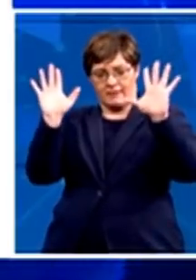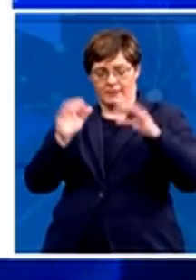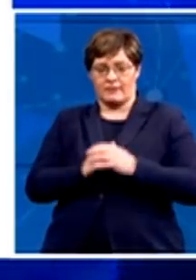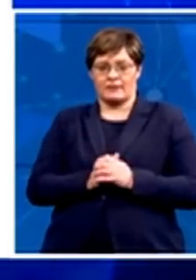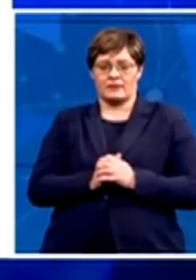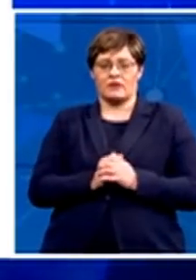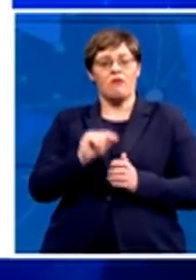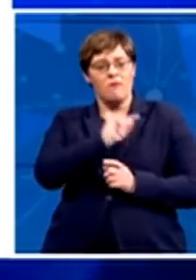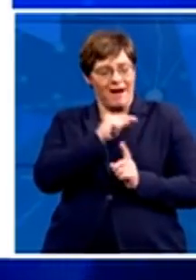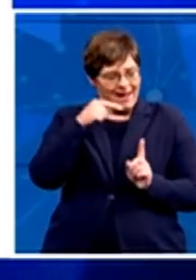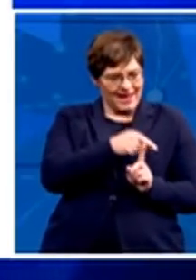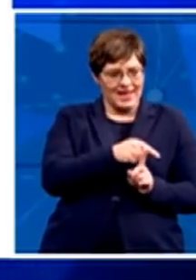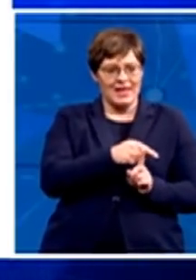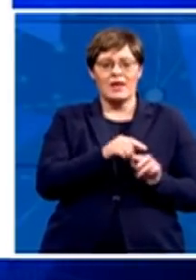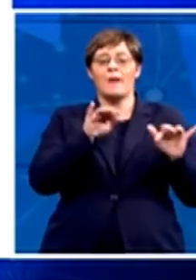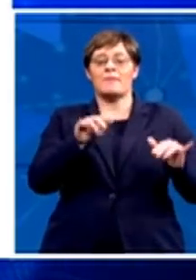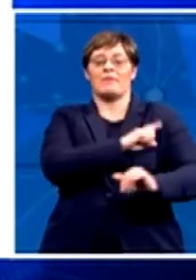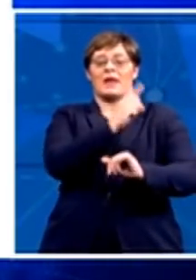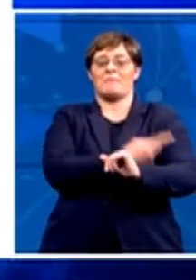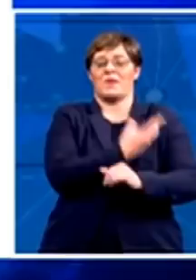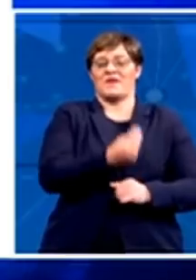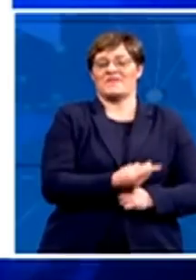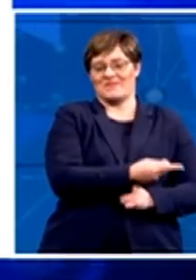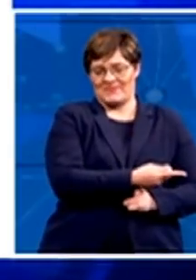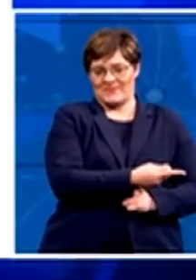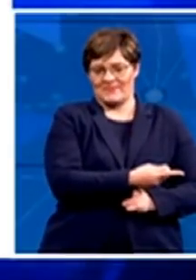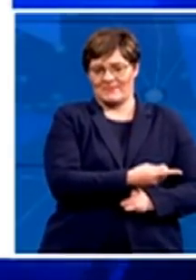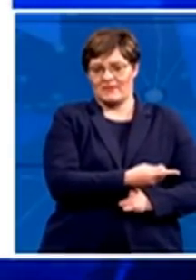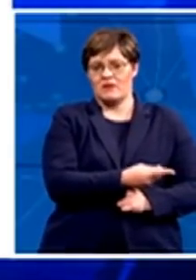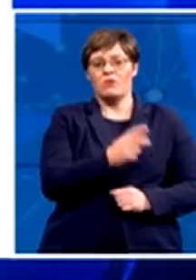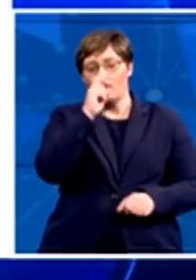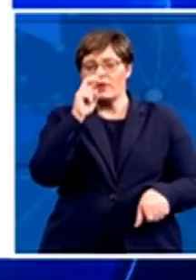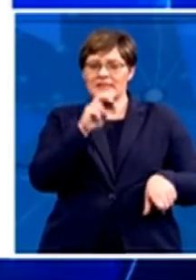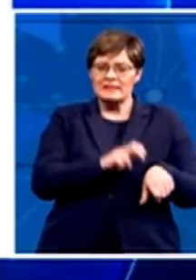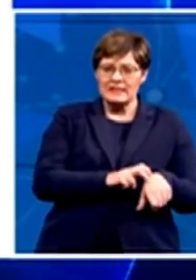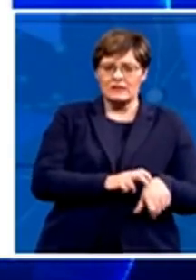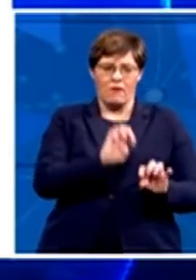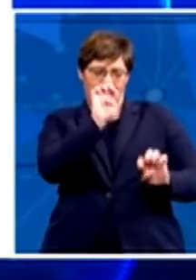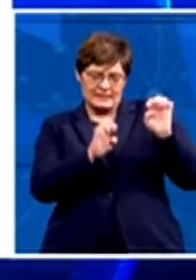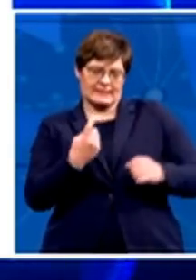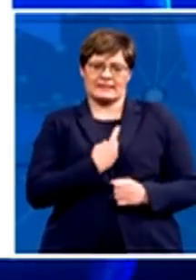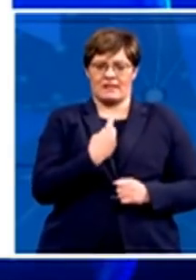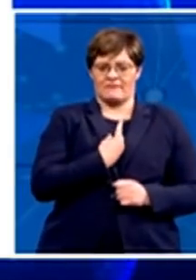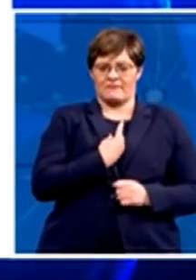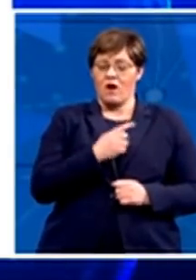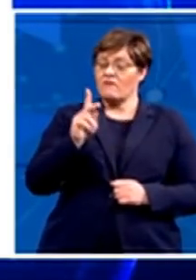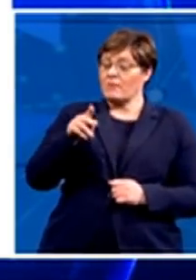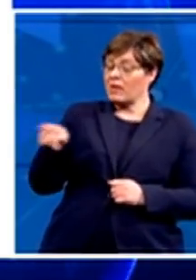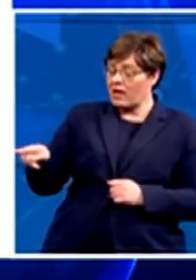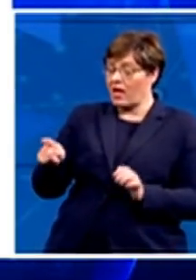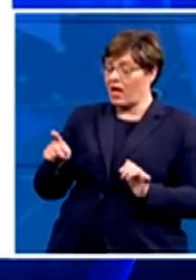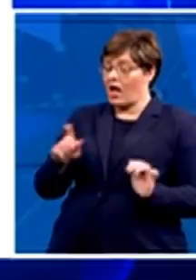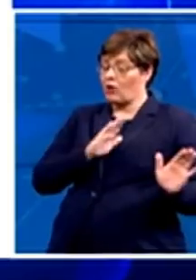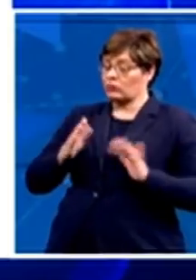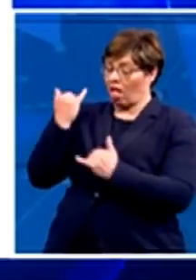power. The NA needs to make its own assessment on whether the PP has misconducted herself or is